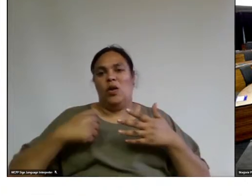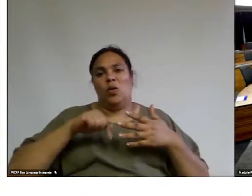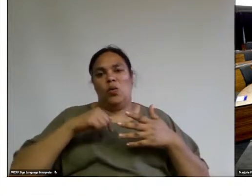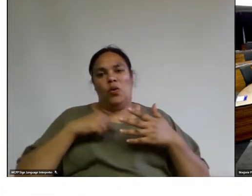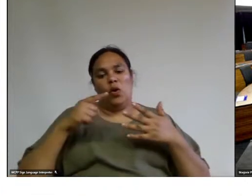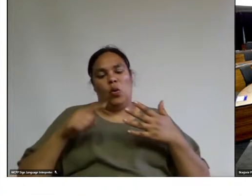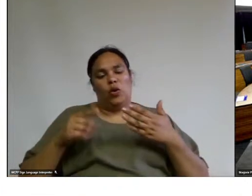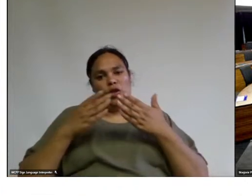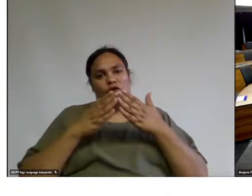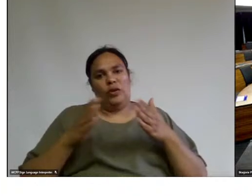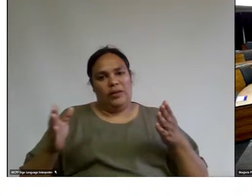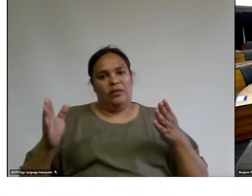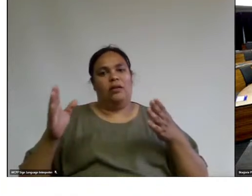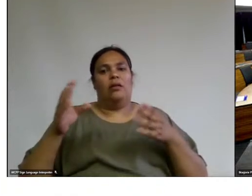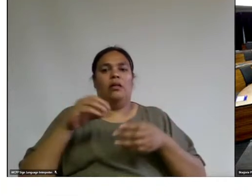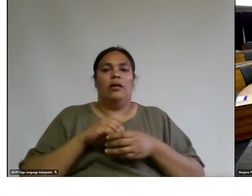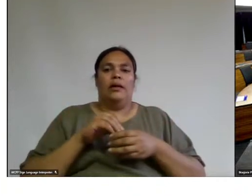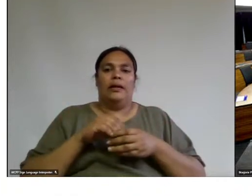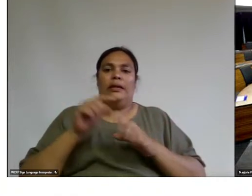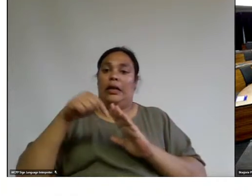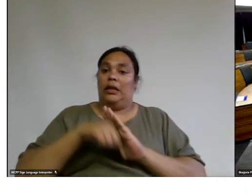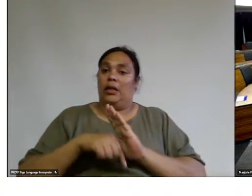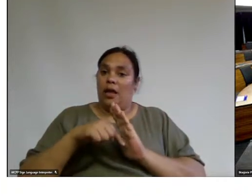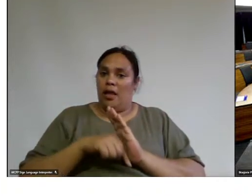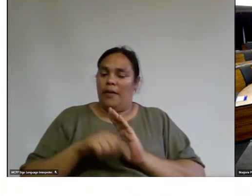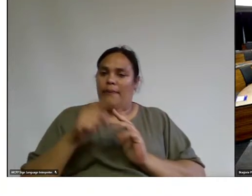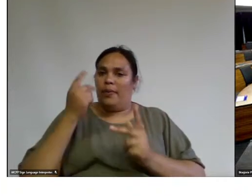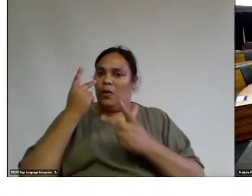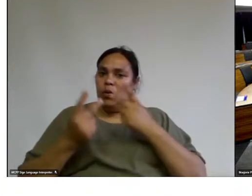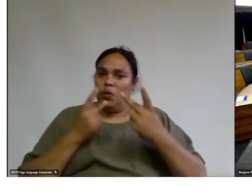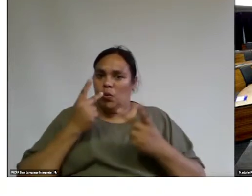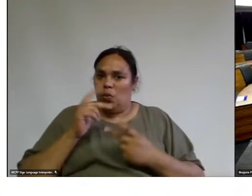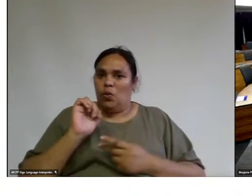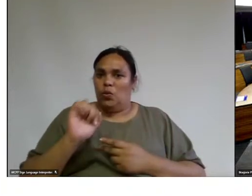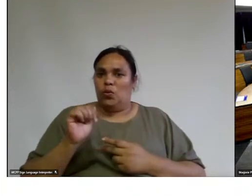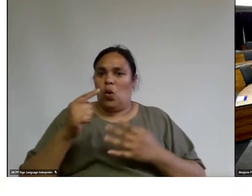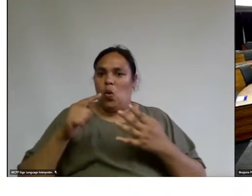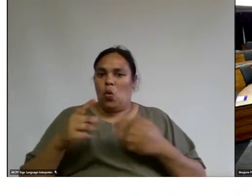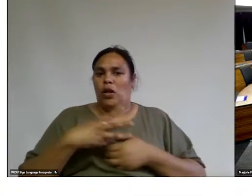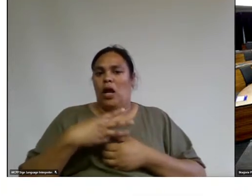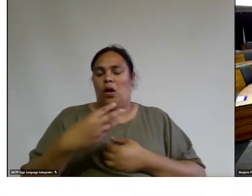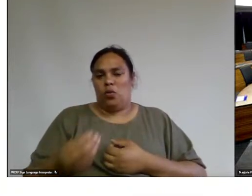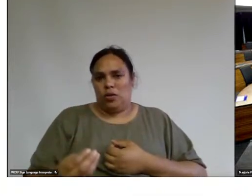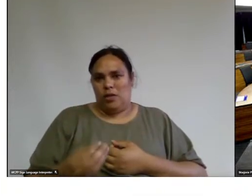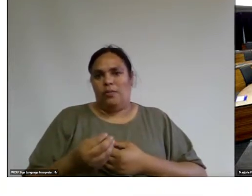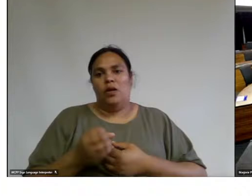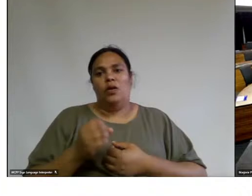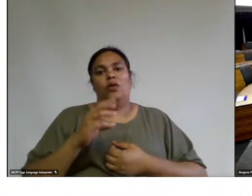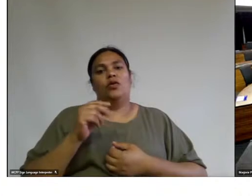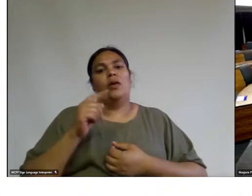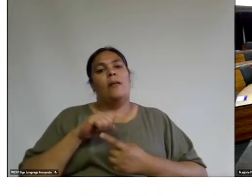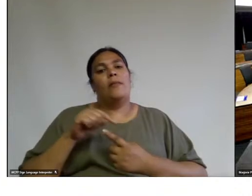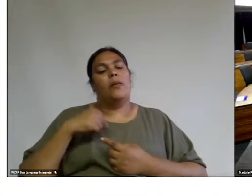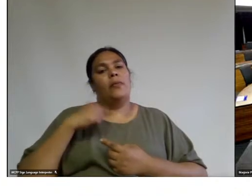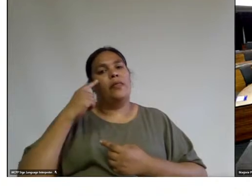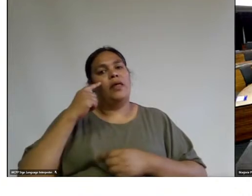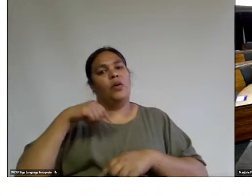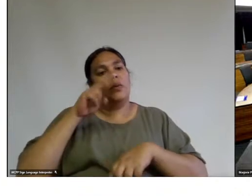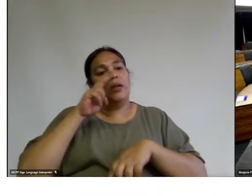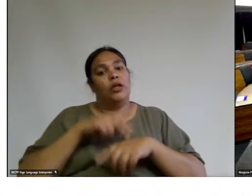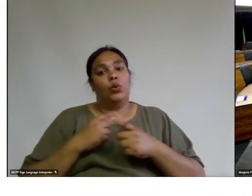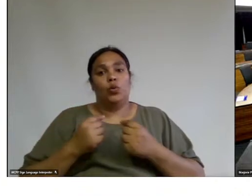Auditor General in depth to look at the audit outcomes. What I think we have to